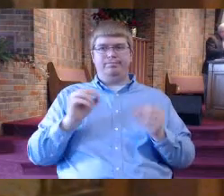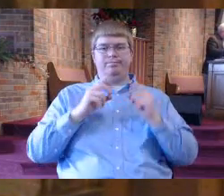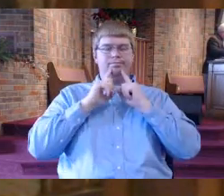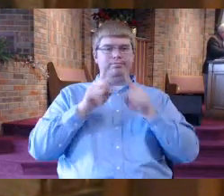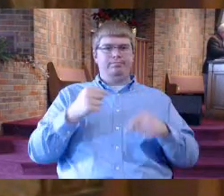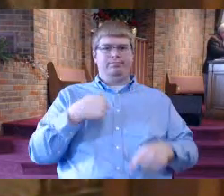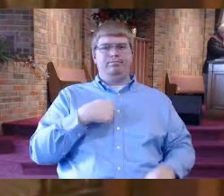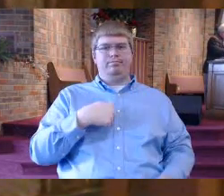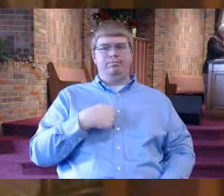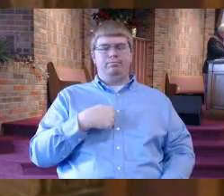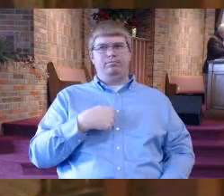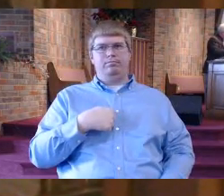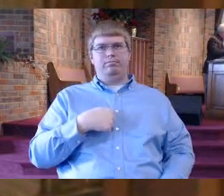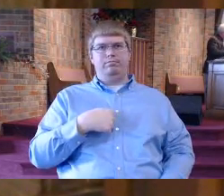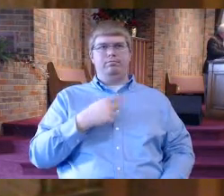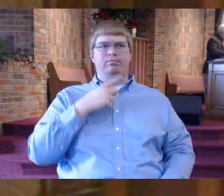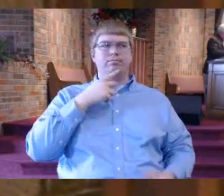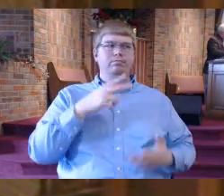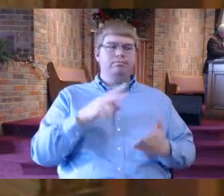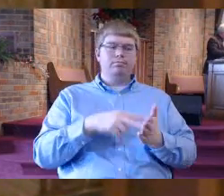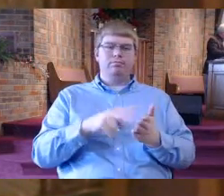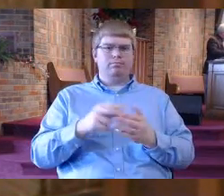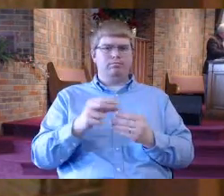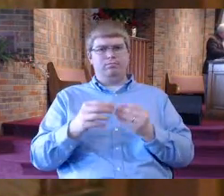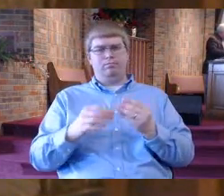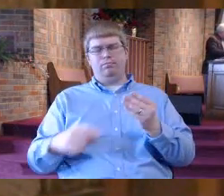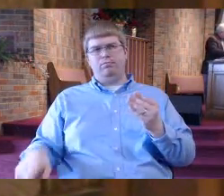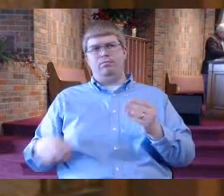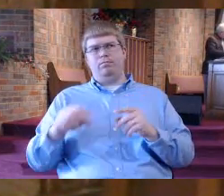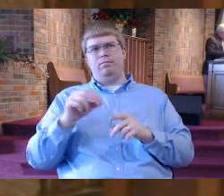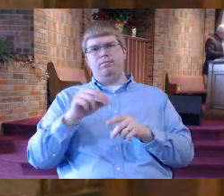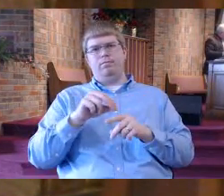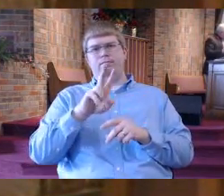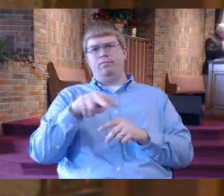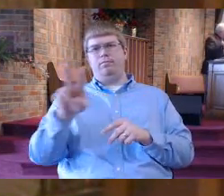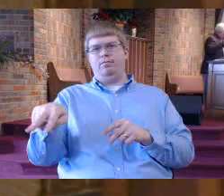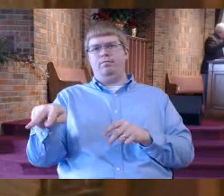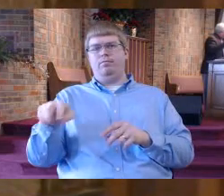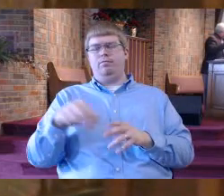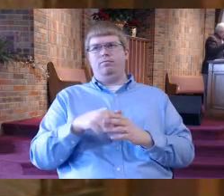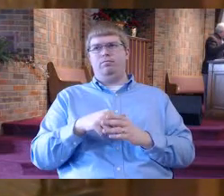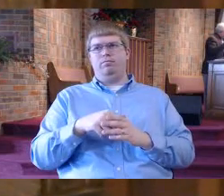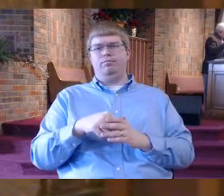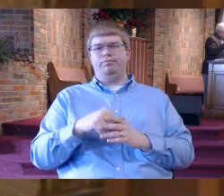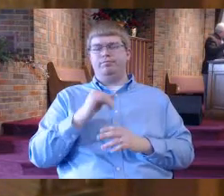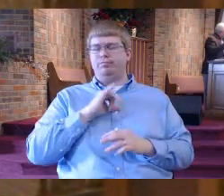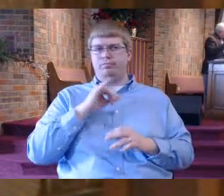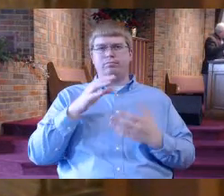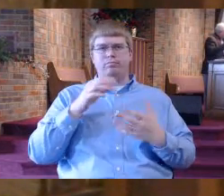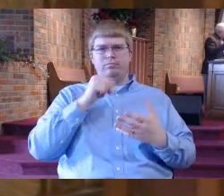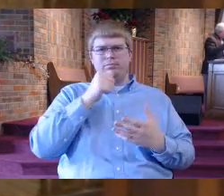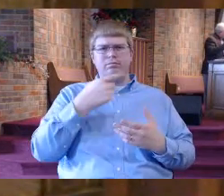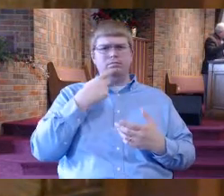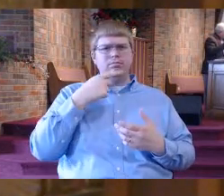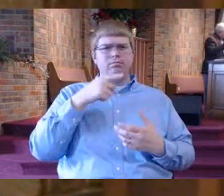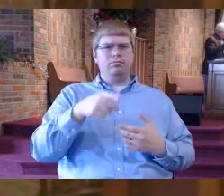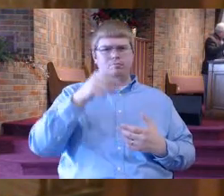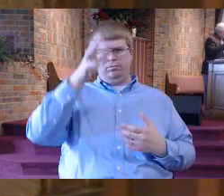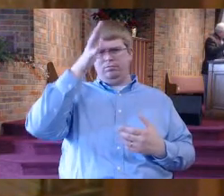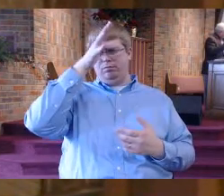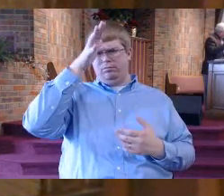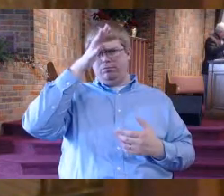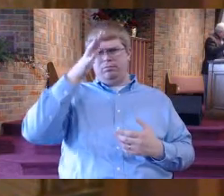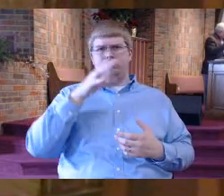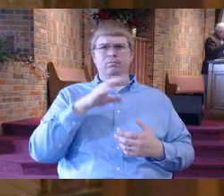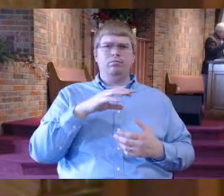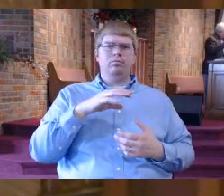Now drop down a little bit more. Drop down to verse 22. For I did not speak to your fathers or command them in the day that I brought